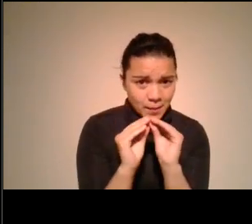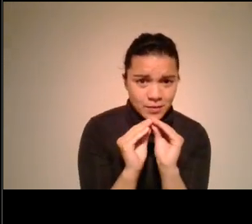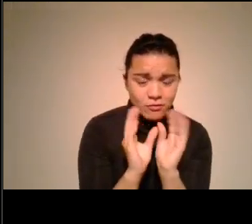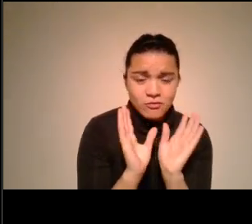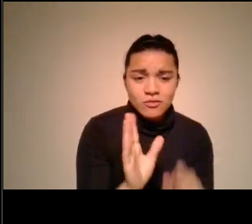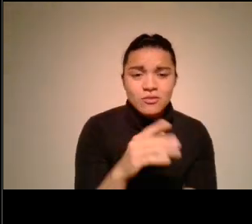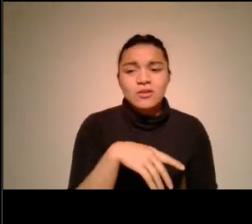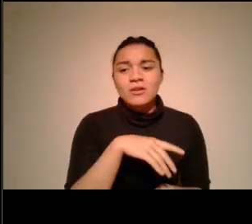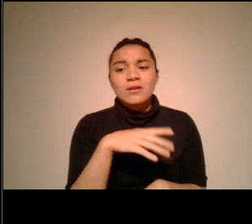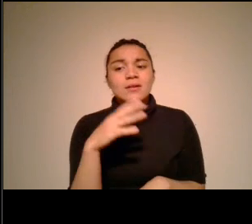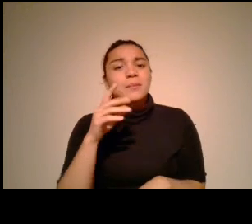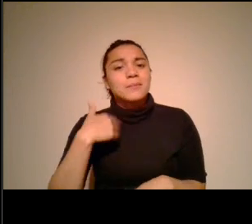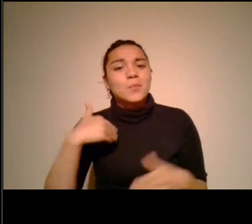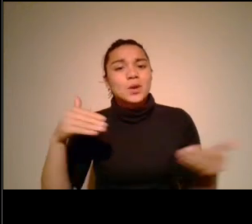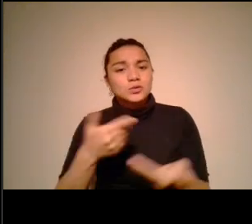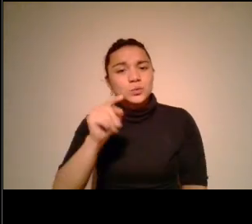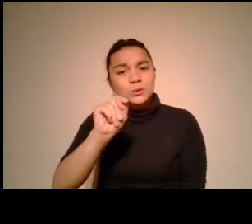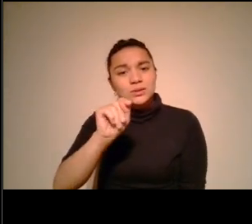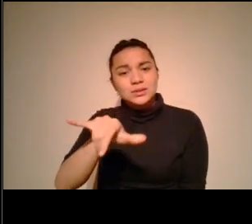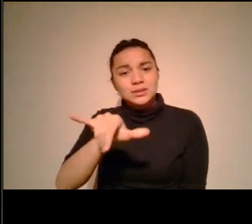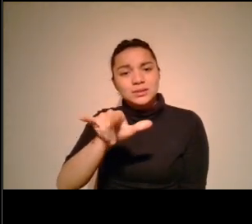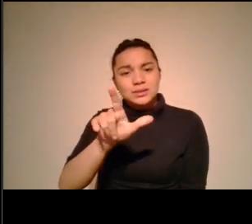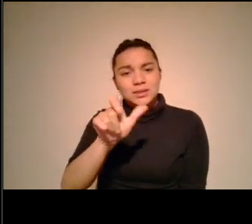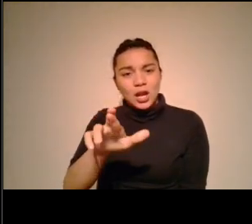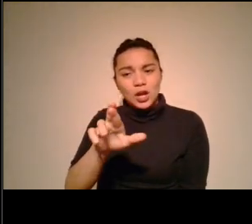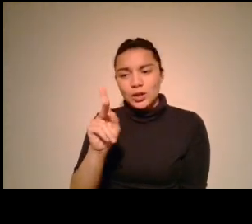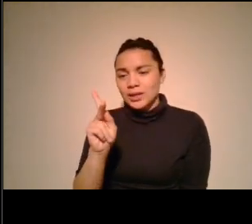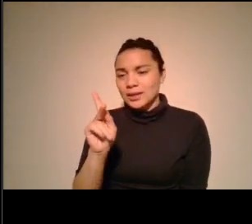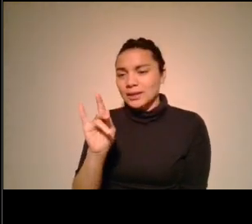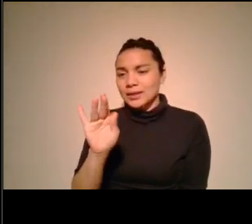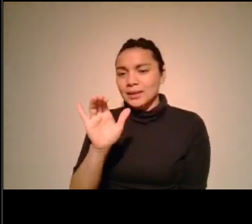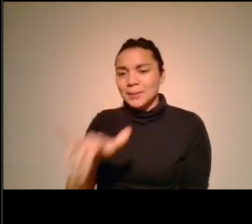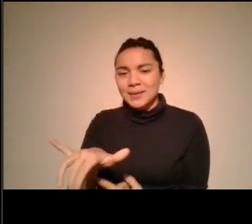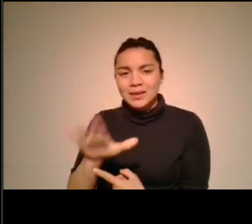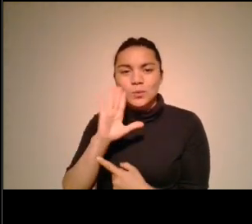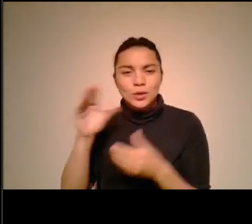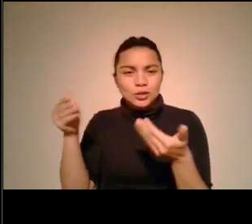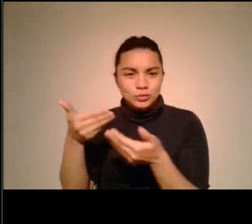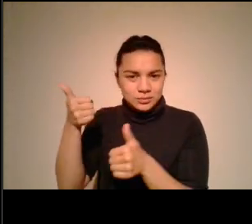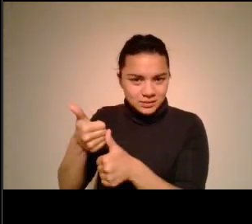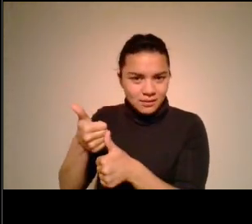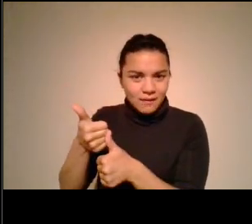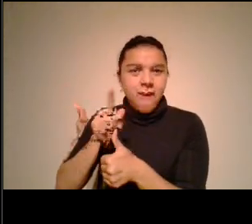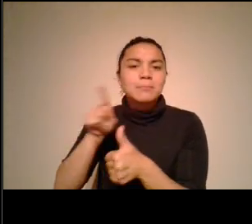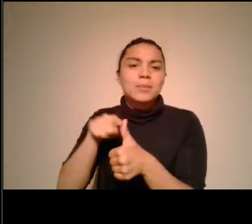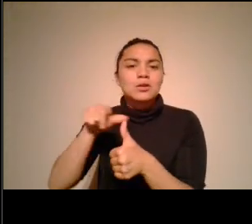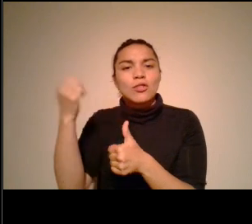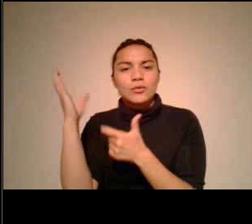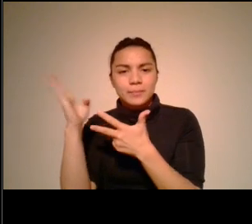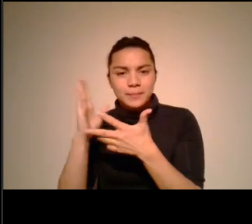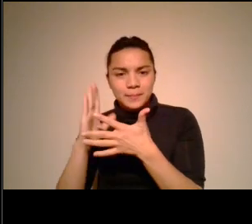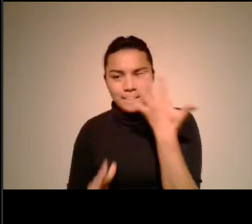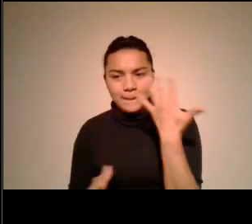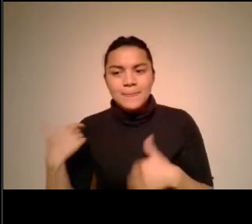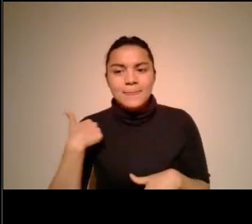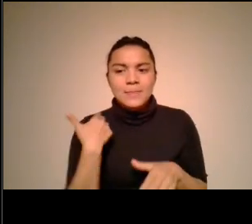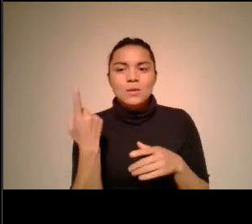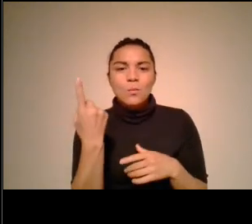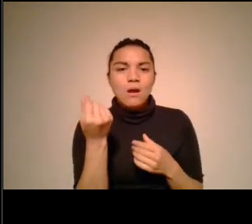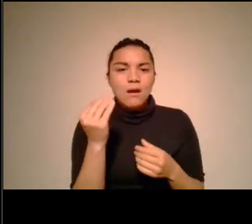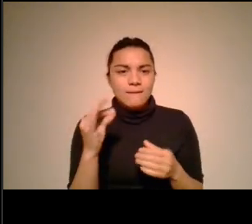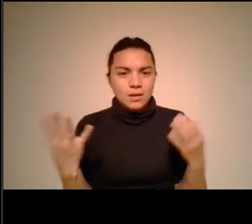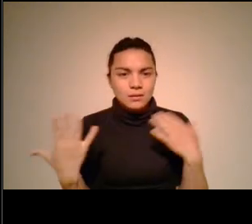Kibbe. He will be introducing himself and the other panelists. Tyler is one of the co-conveners of the LSA's new